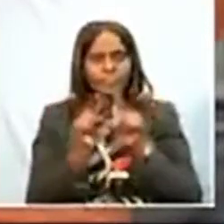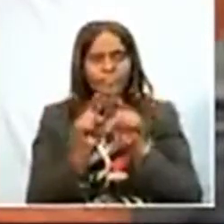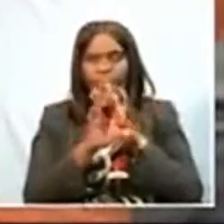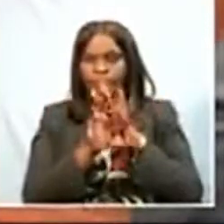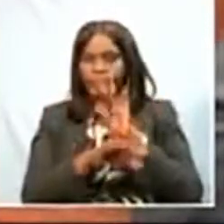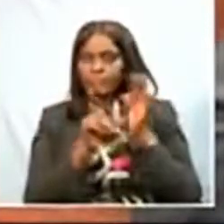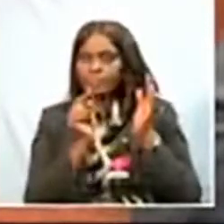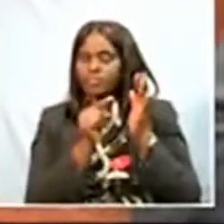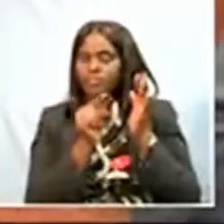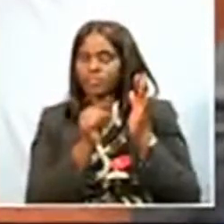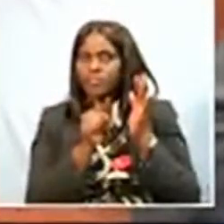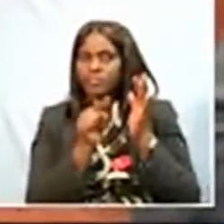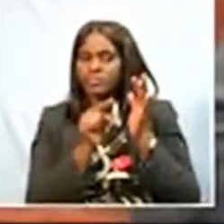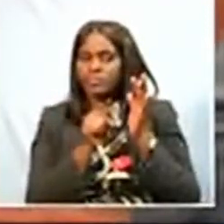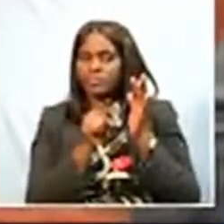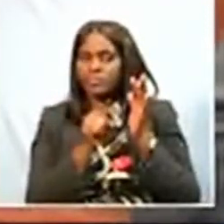this